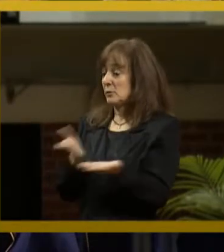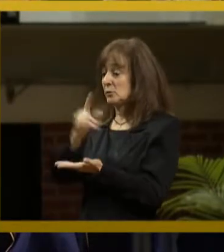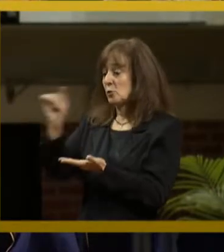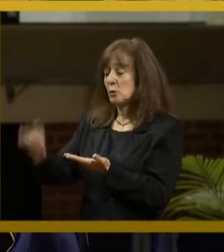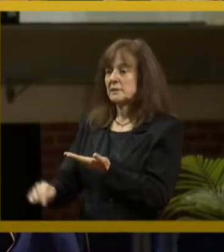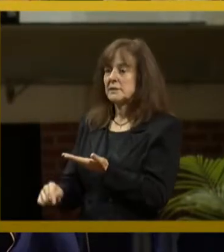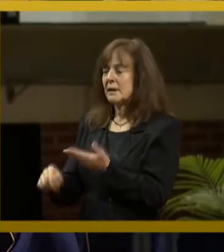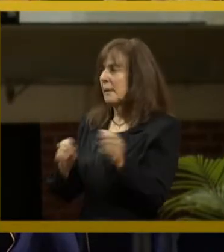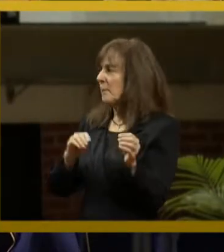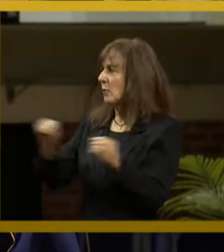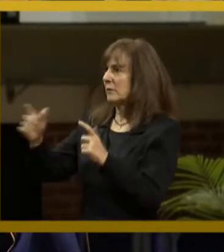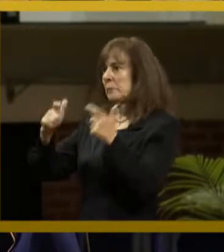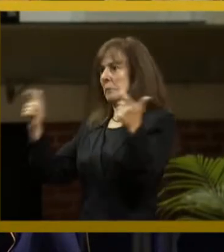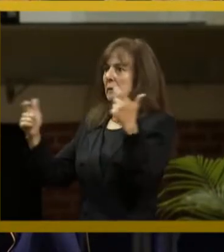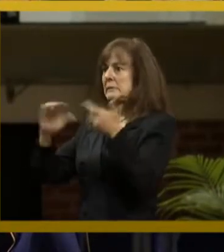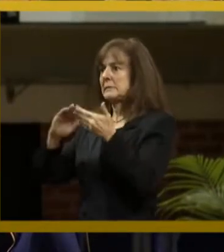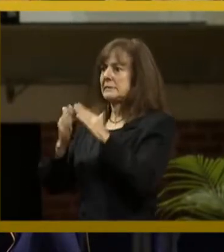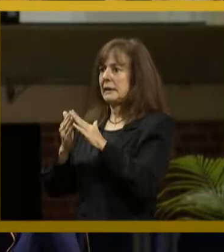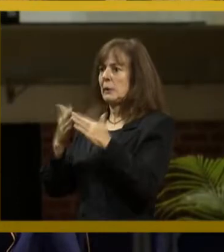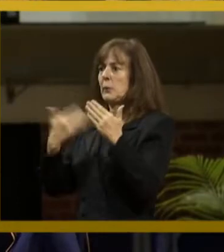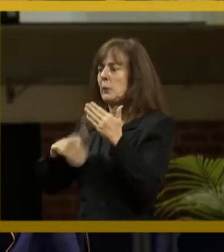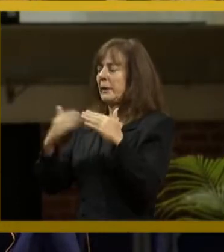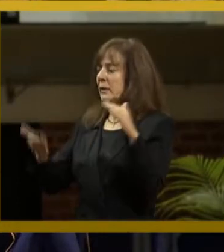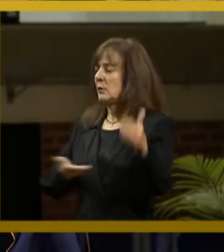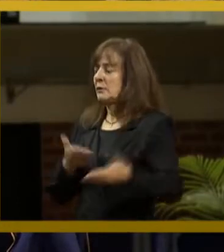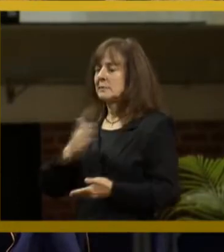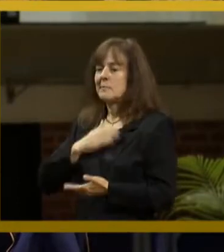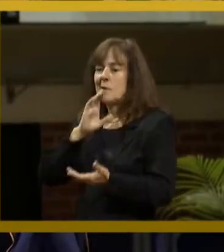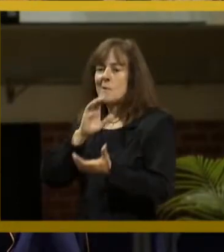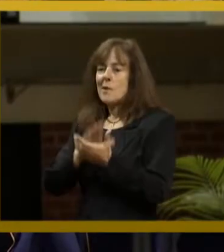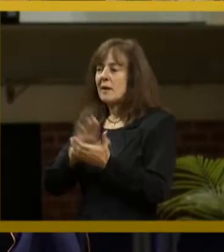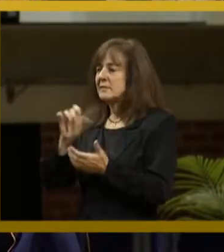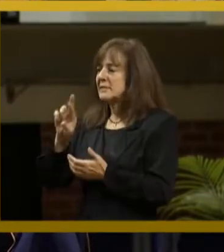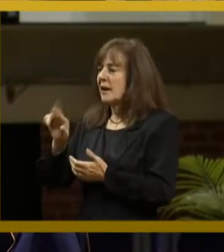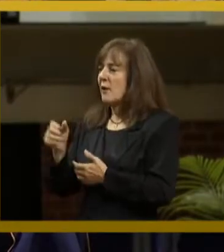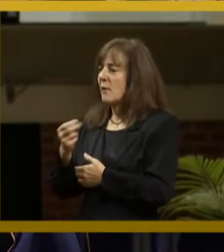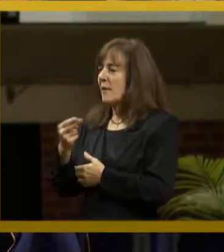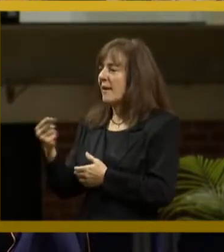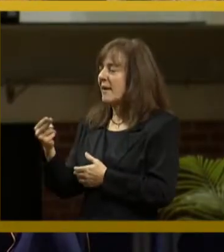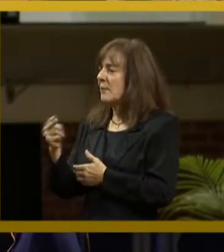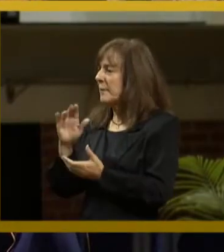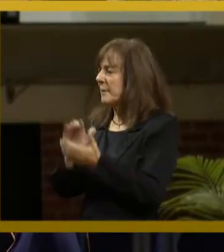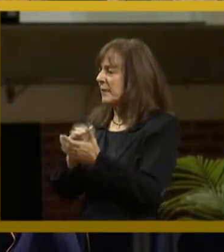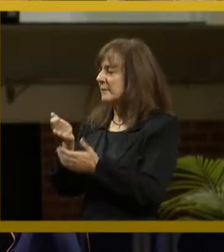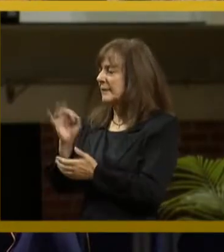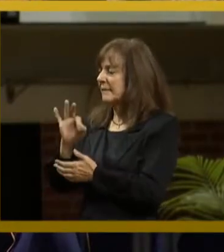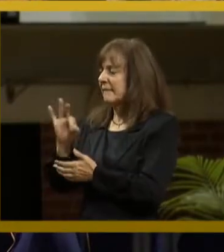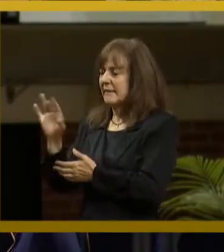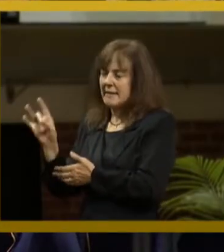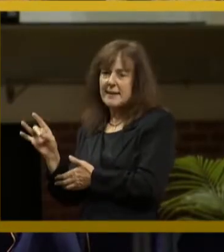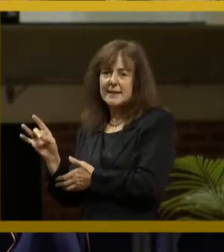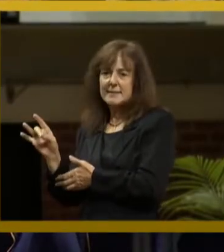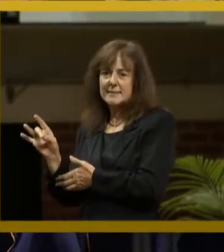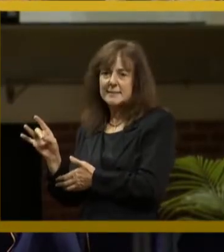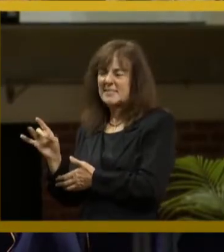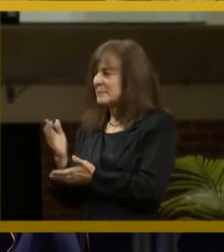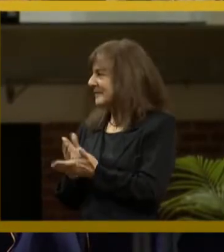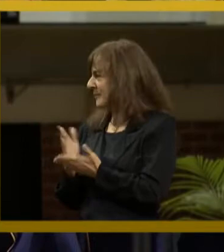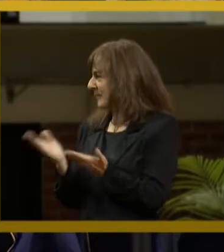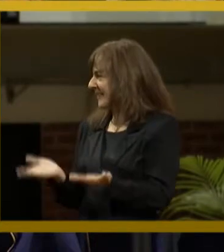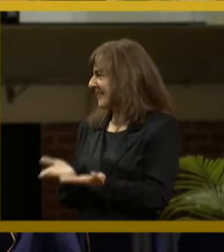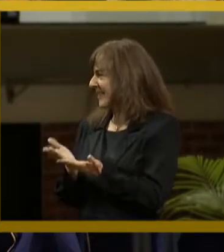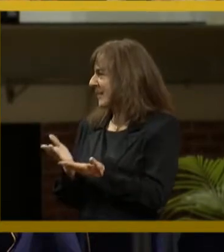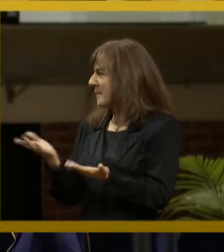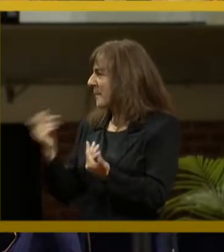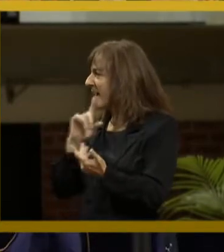the move to the big city, introduced me to my wife, Sarah. And we got married in 1998. Let me stop right there. I want